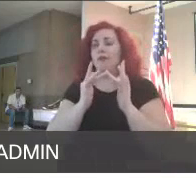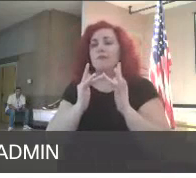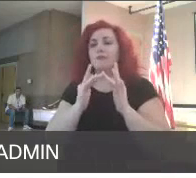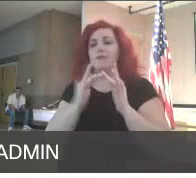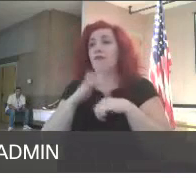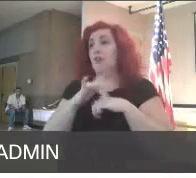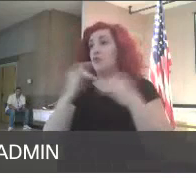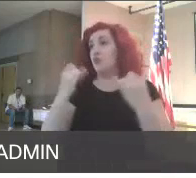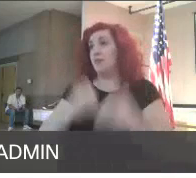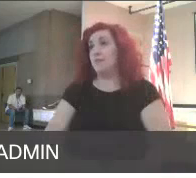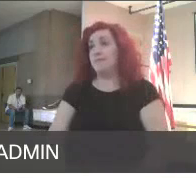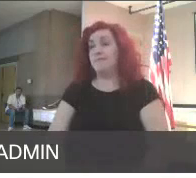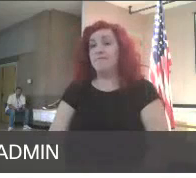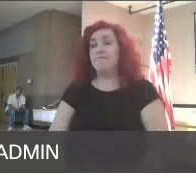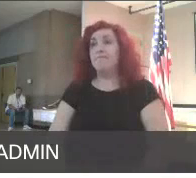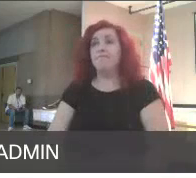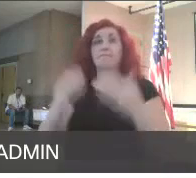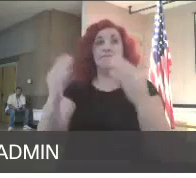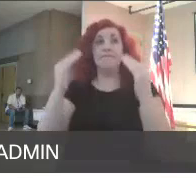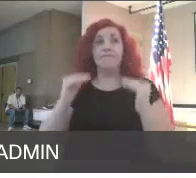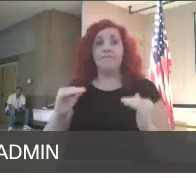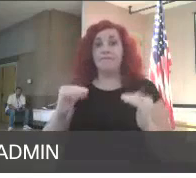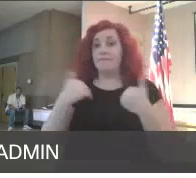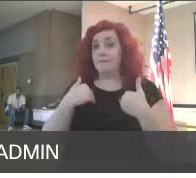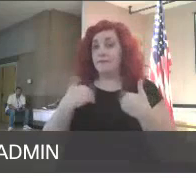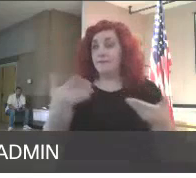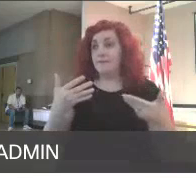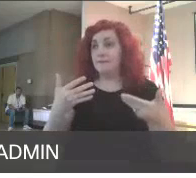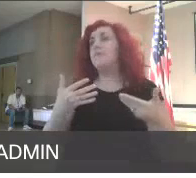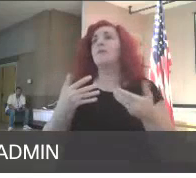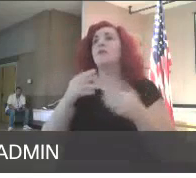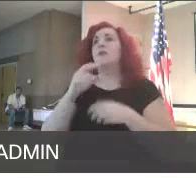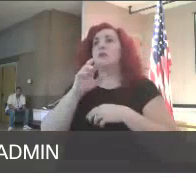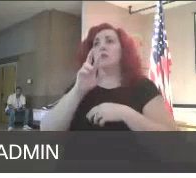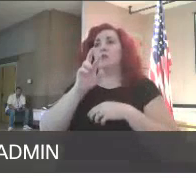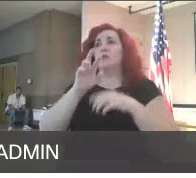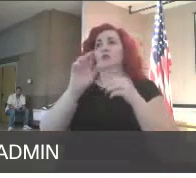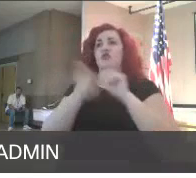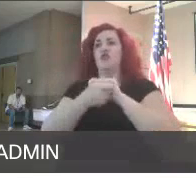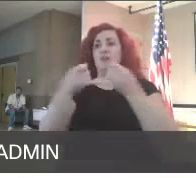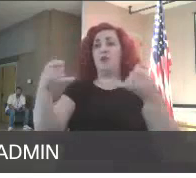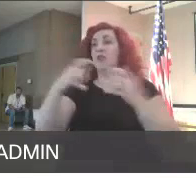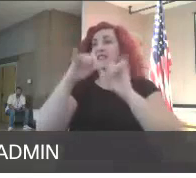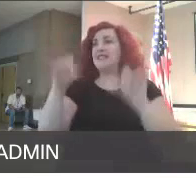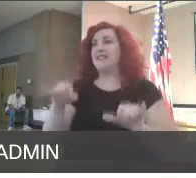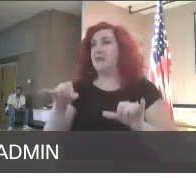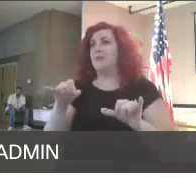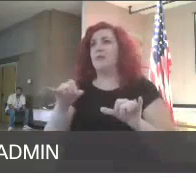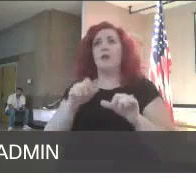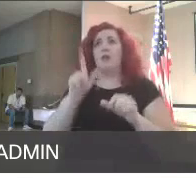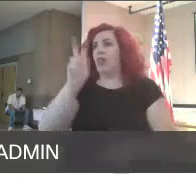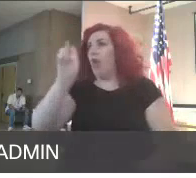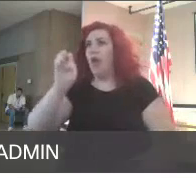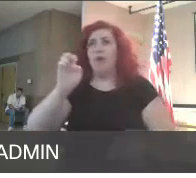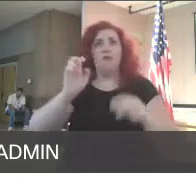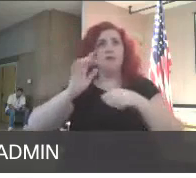online available today. The next thing that we have for you guys is the redistricting system. It's up live. It's loaded with the